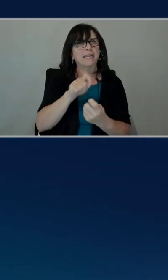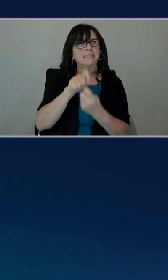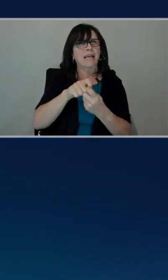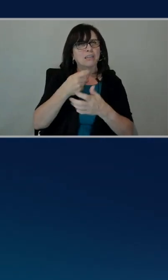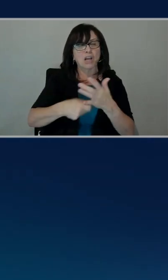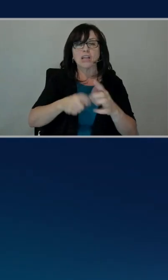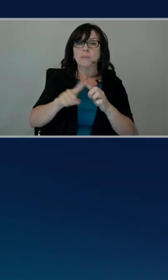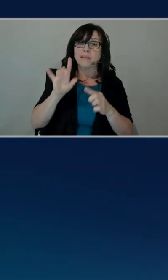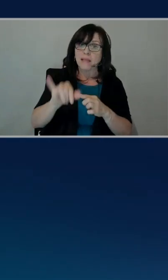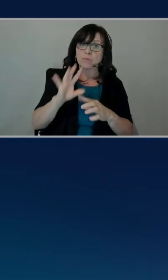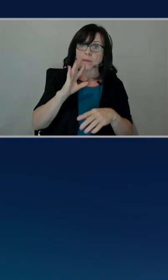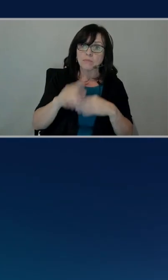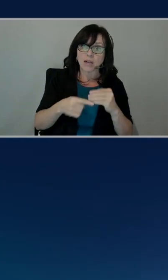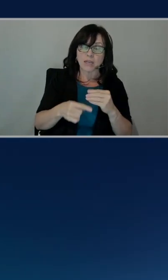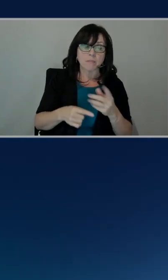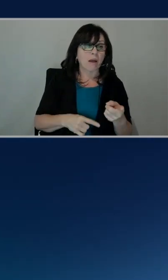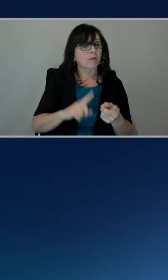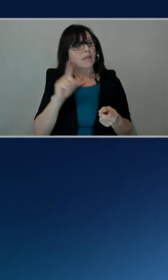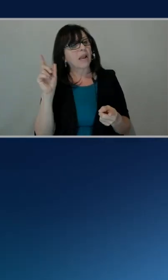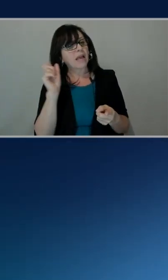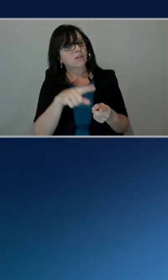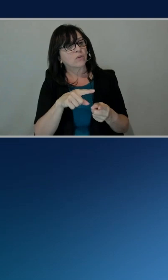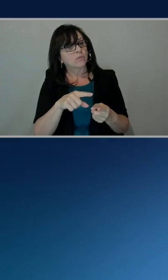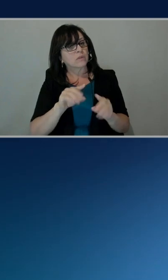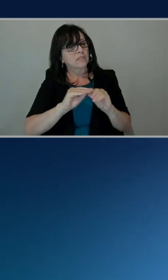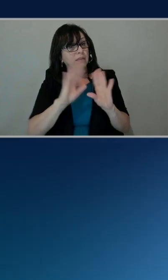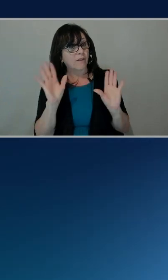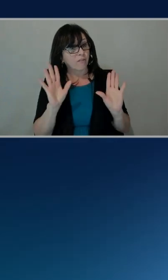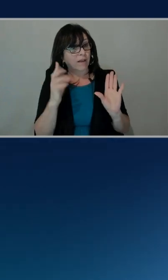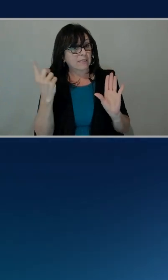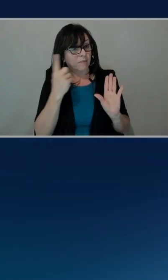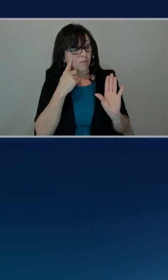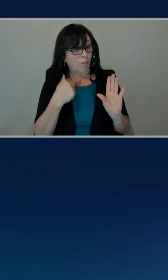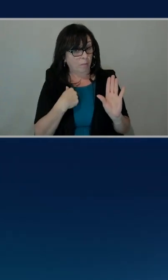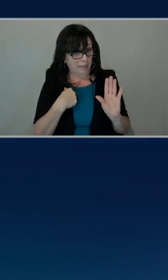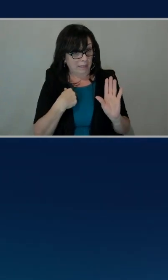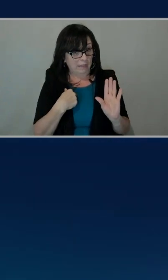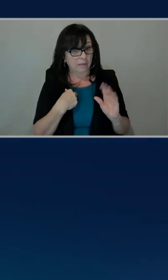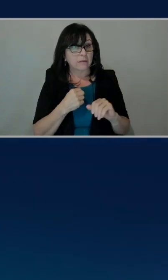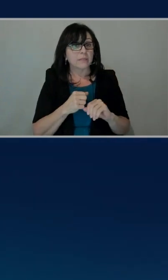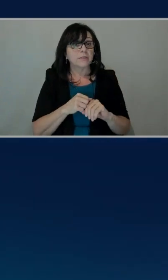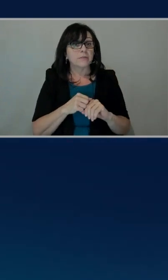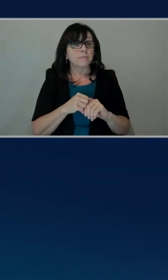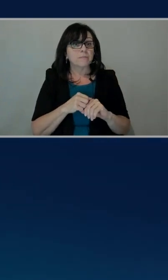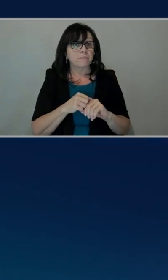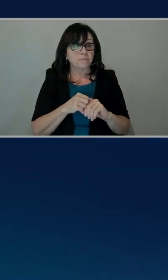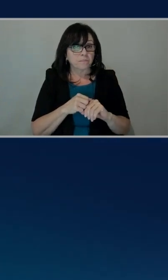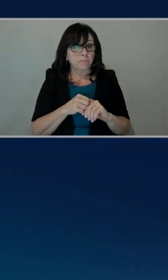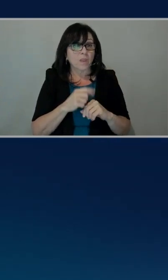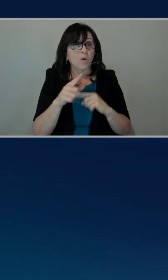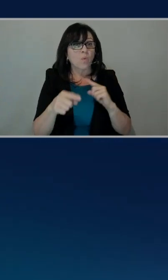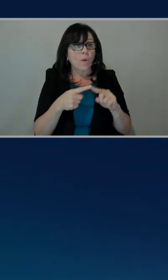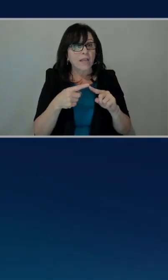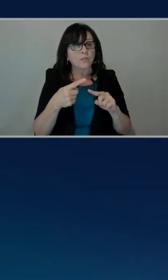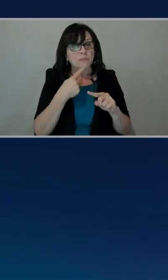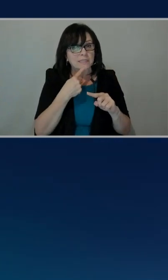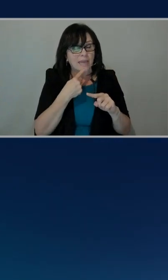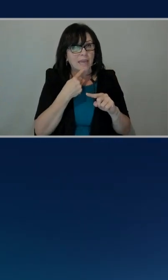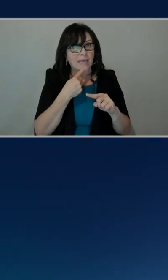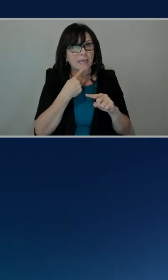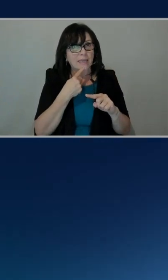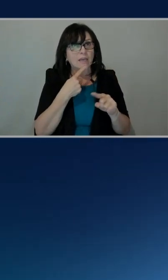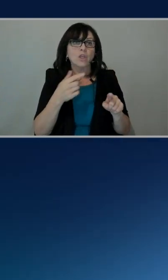So Can I ask a quick clarifying question for me at least? When you say, so you